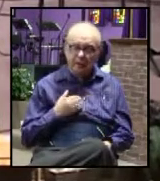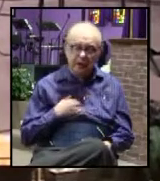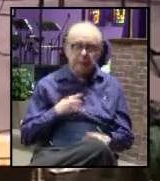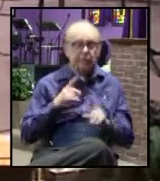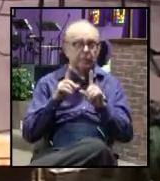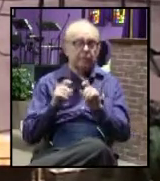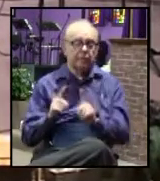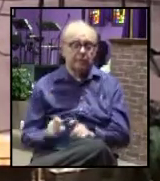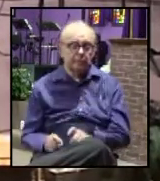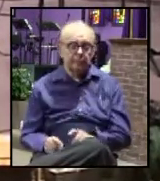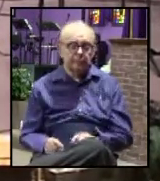a test.